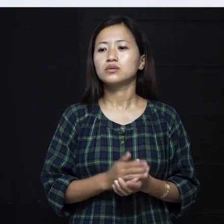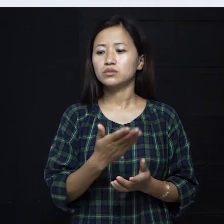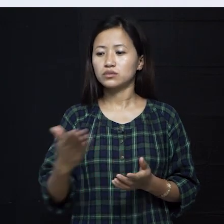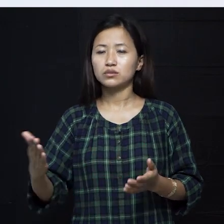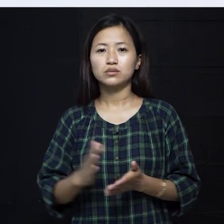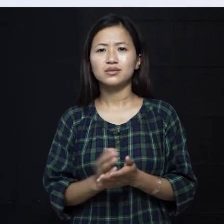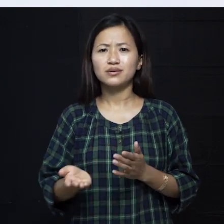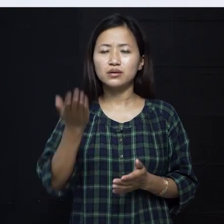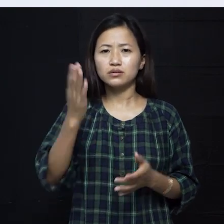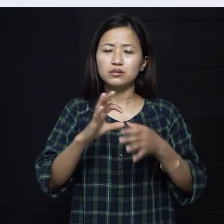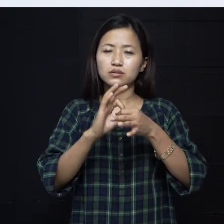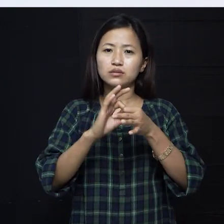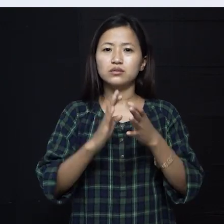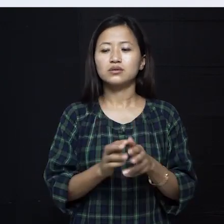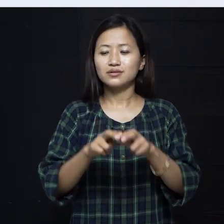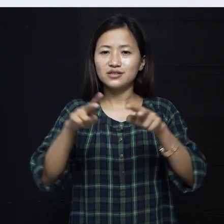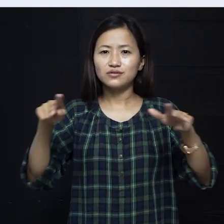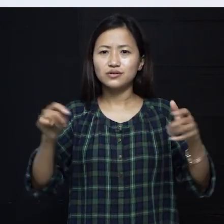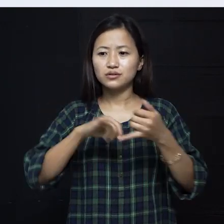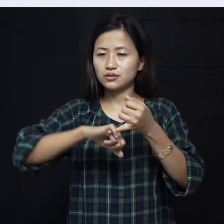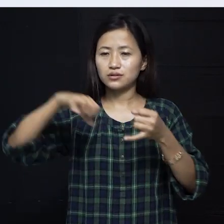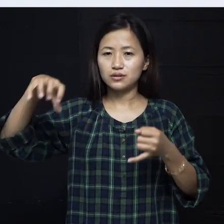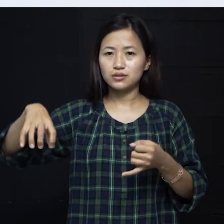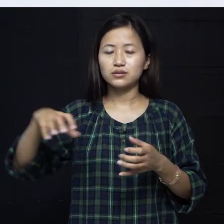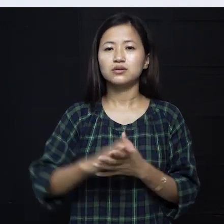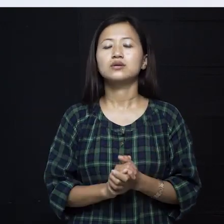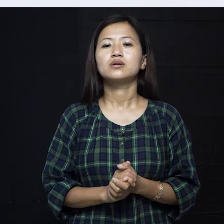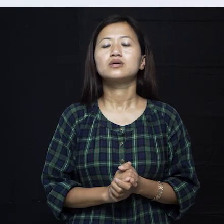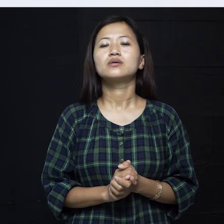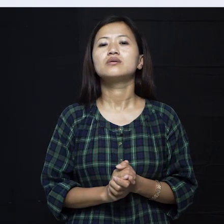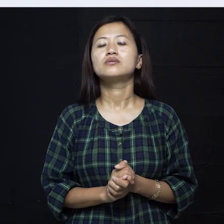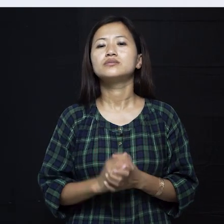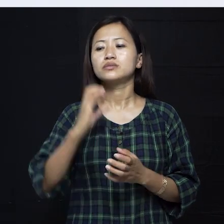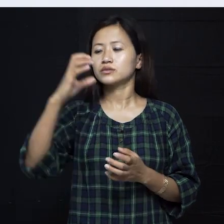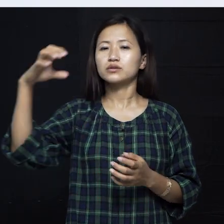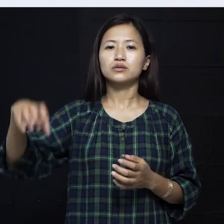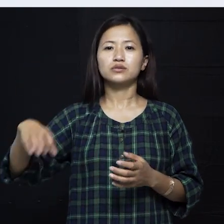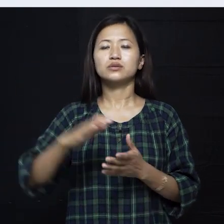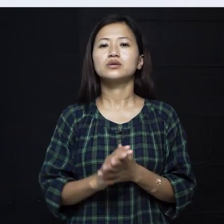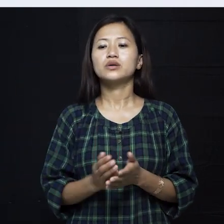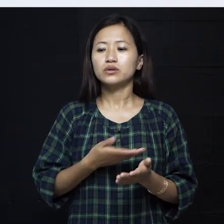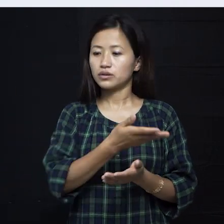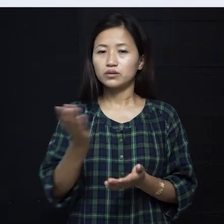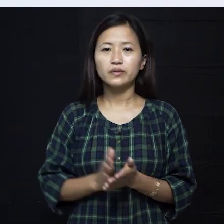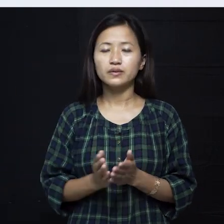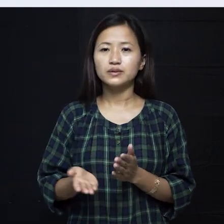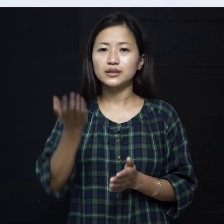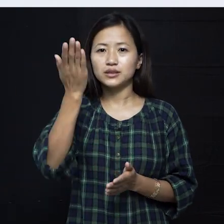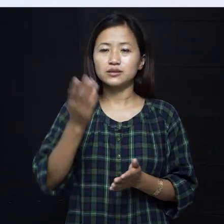those highways that are connecting the different states in the country. Okay, they are called as the national